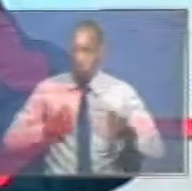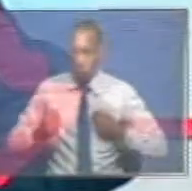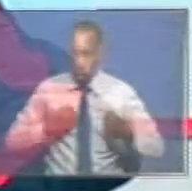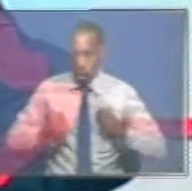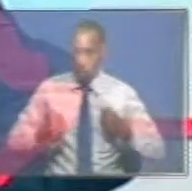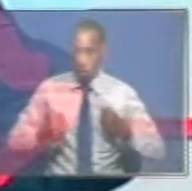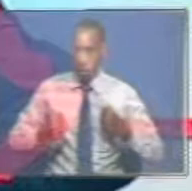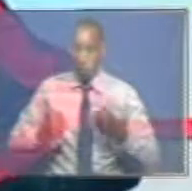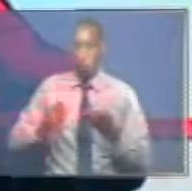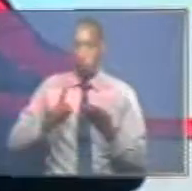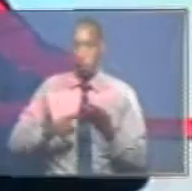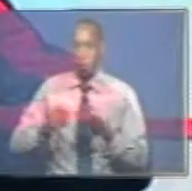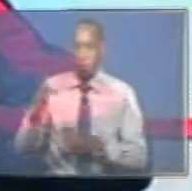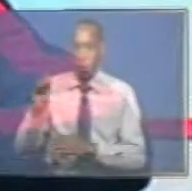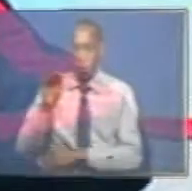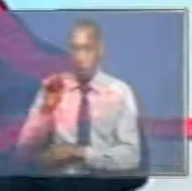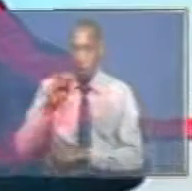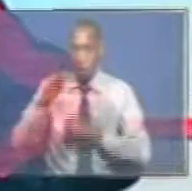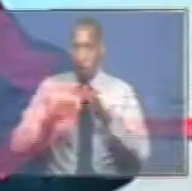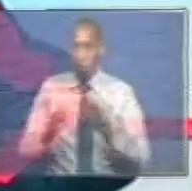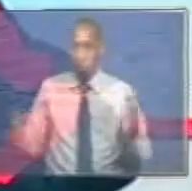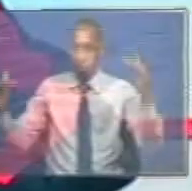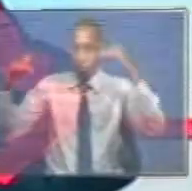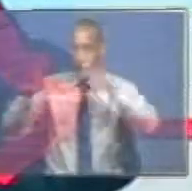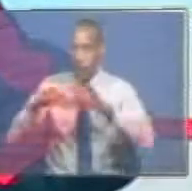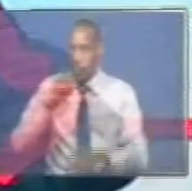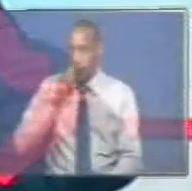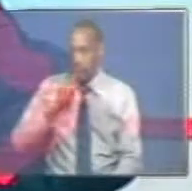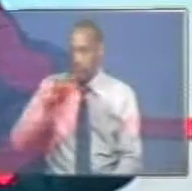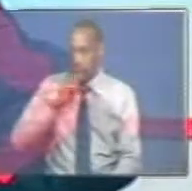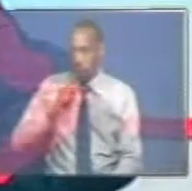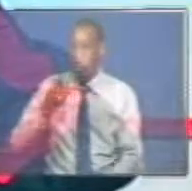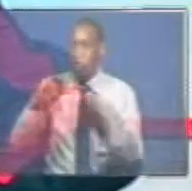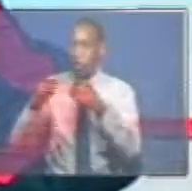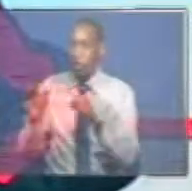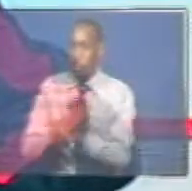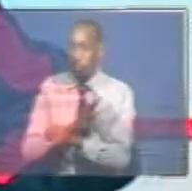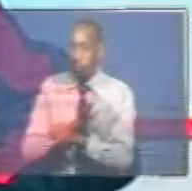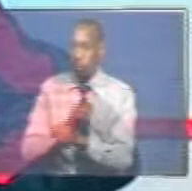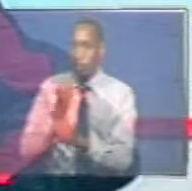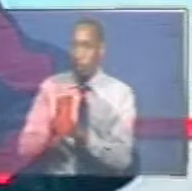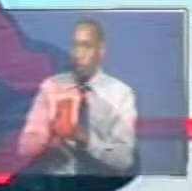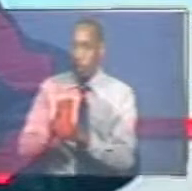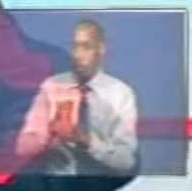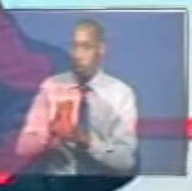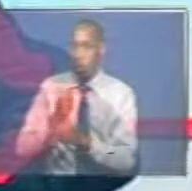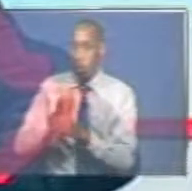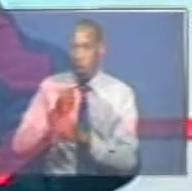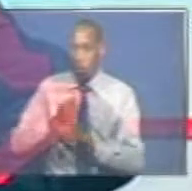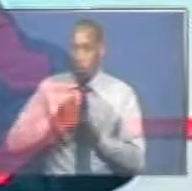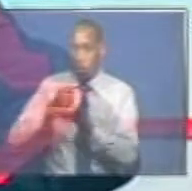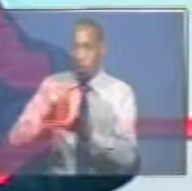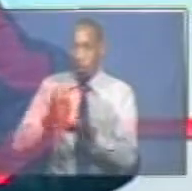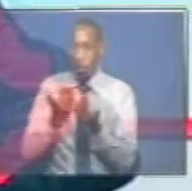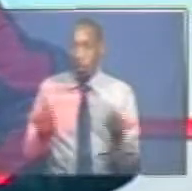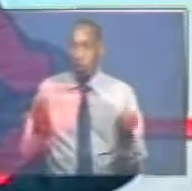Arsenal Zambia. We all converged in Tanzania. It was a successful. We did charity in Tanzania, in a